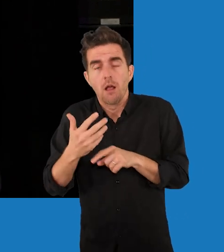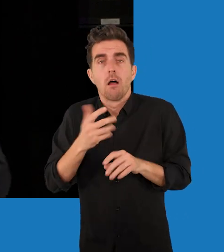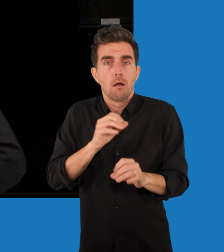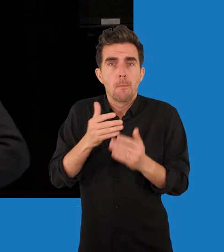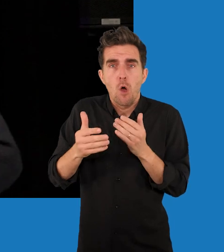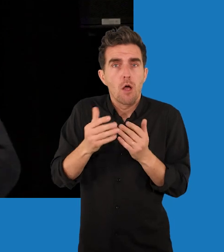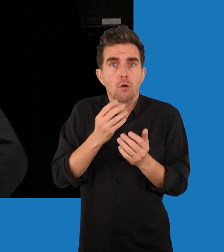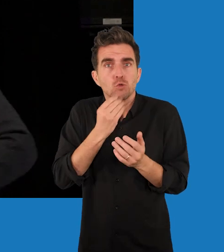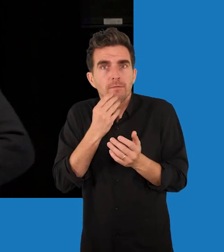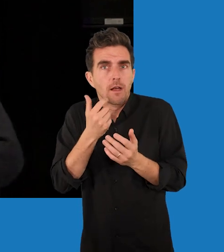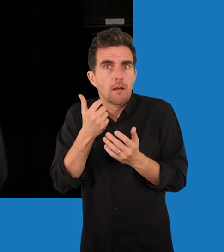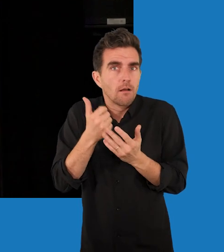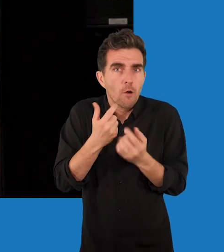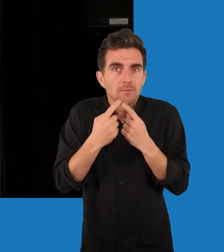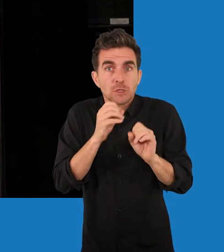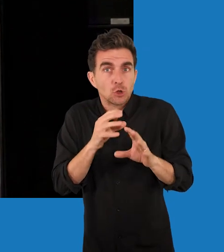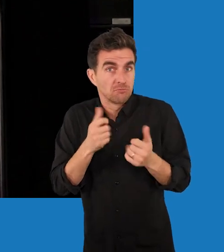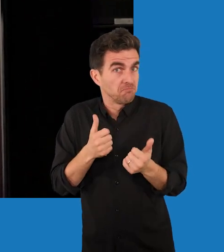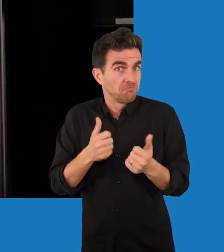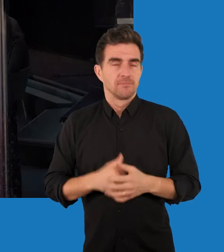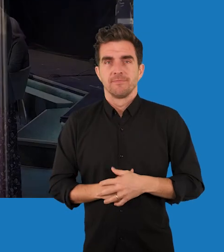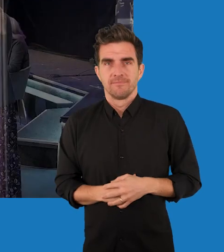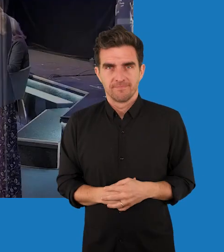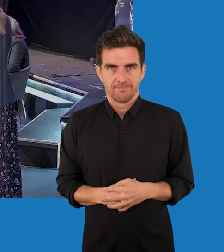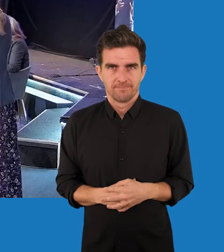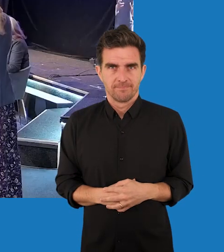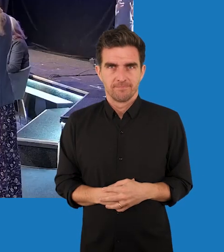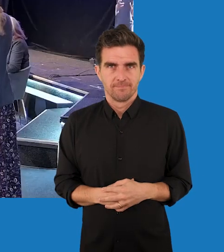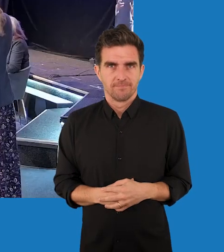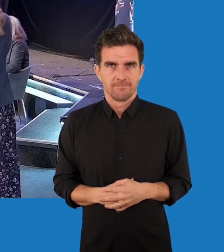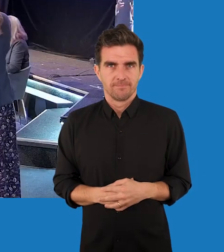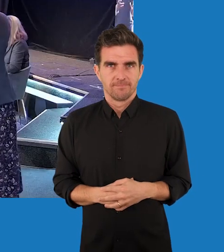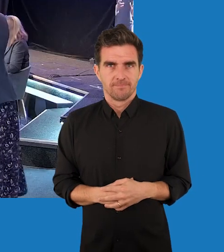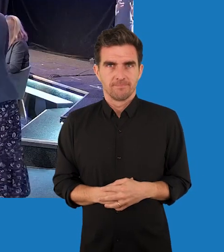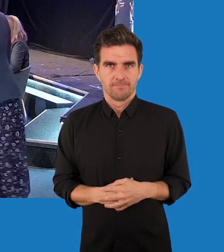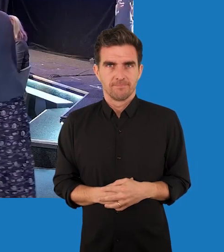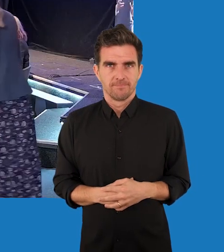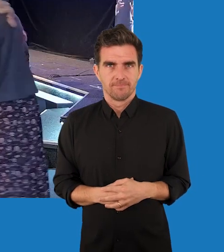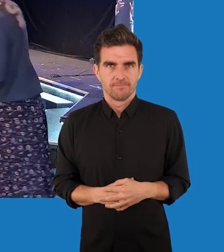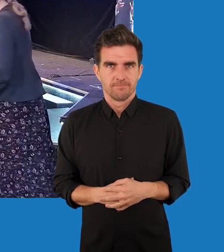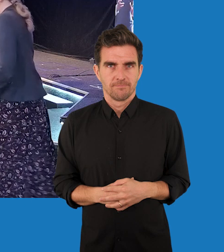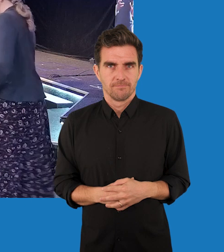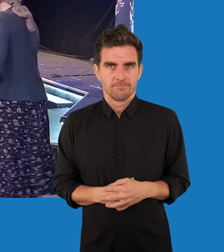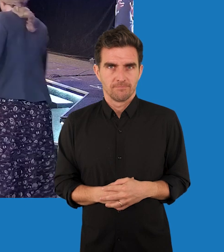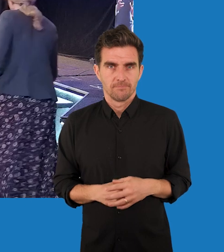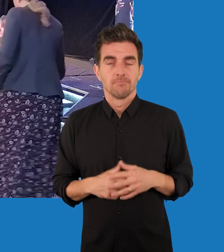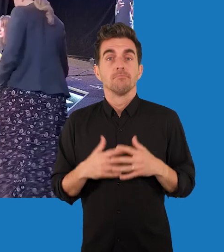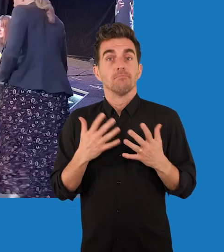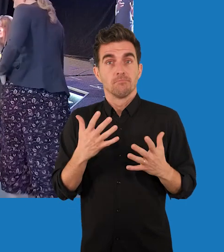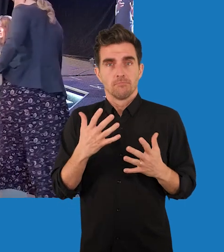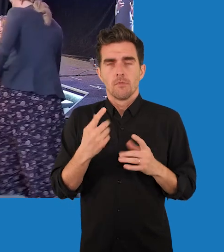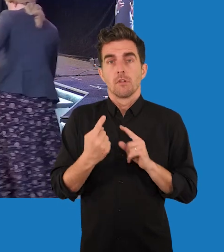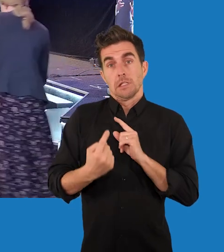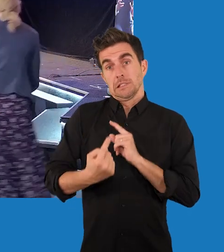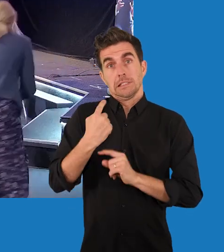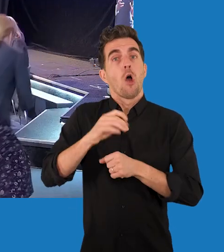give you some kind of more information if that would be helpful. I'll go to Sarah. Yeah, can I just say, I mean, I think